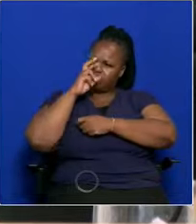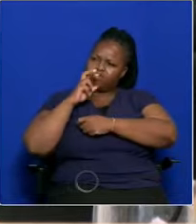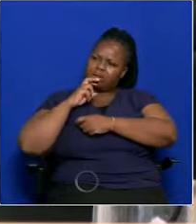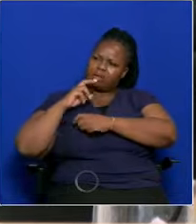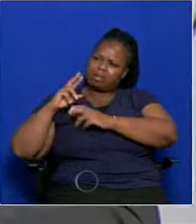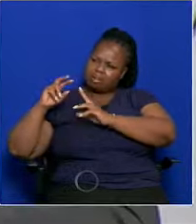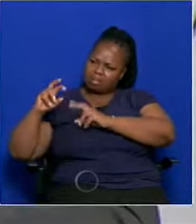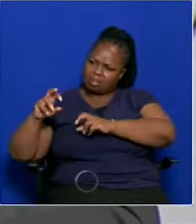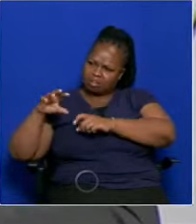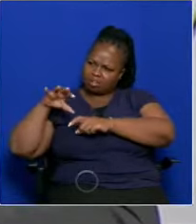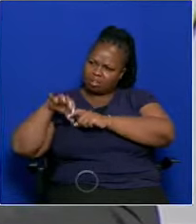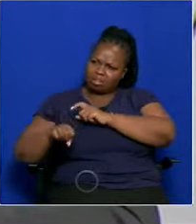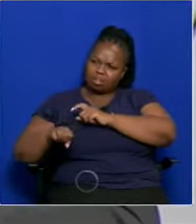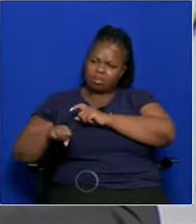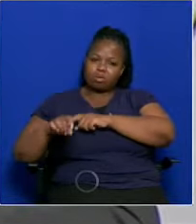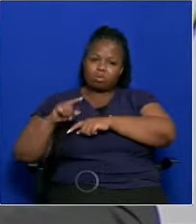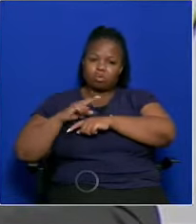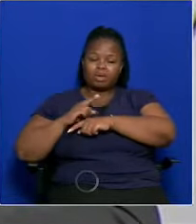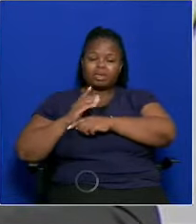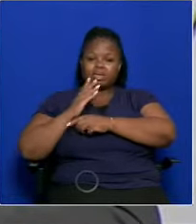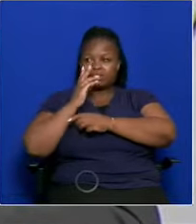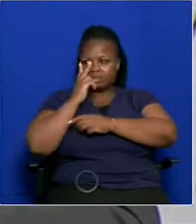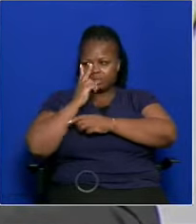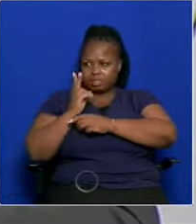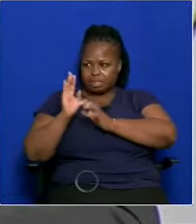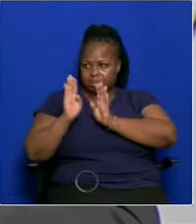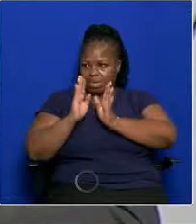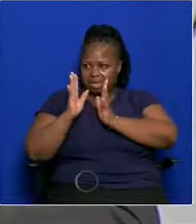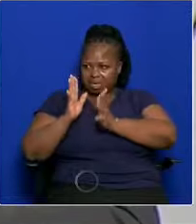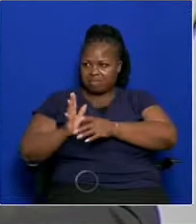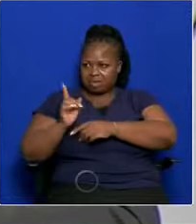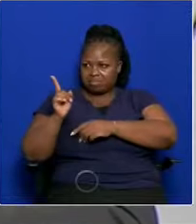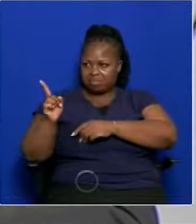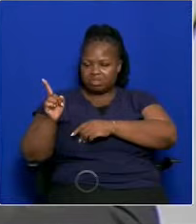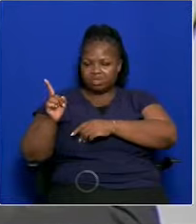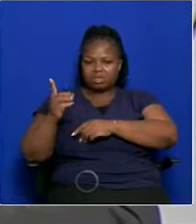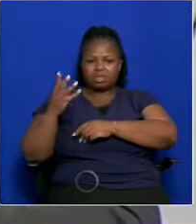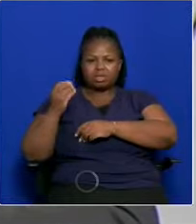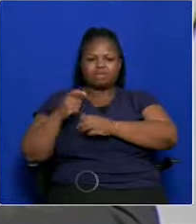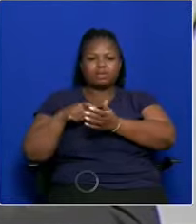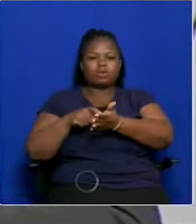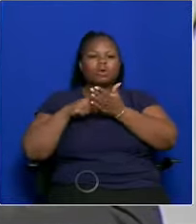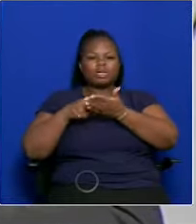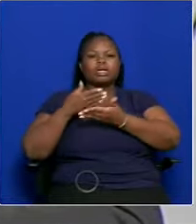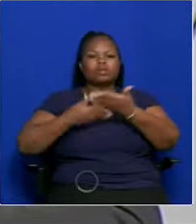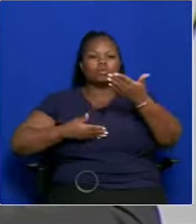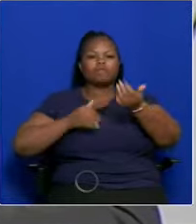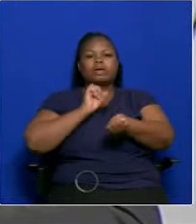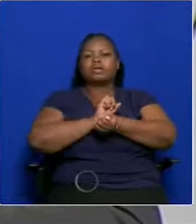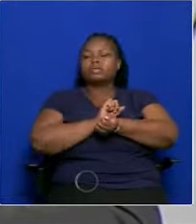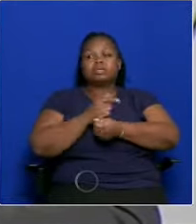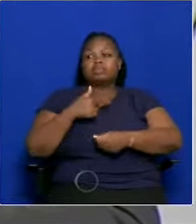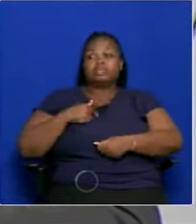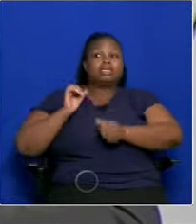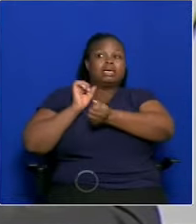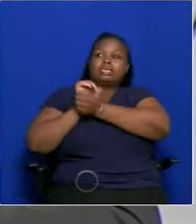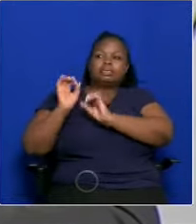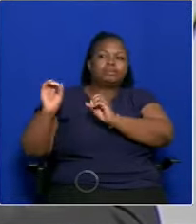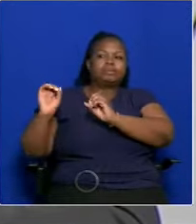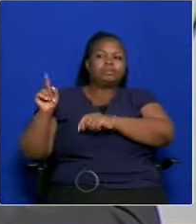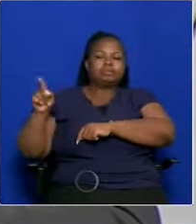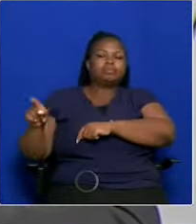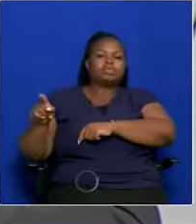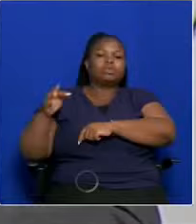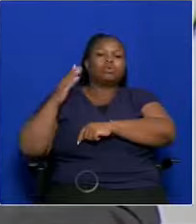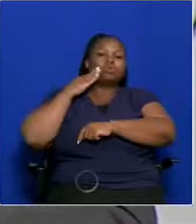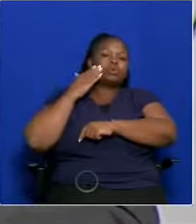because I've seen certain behavior, and I found that he's got a warrant of arrest. But still, I didn't arrest him until I finished the whole